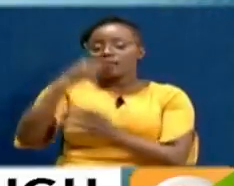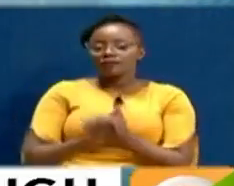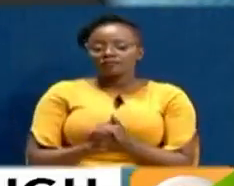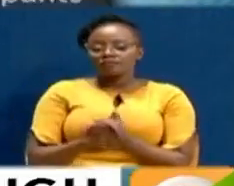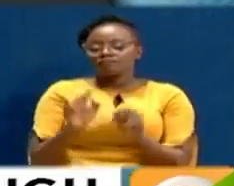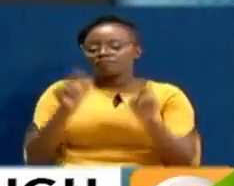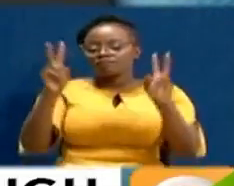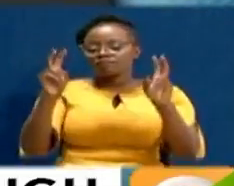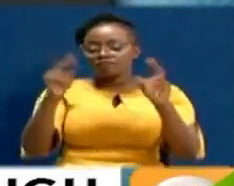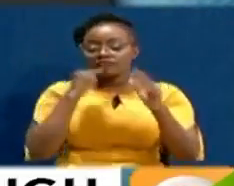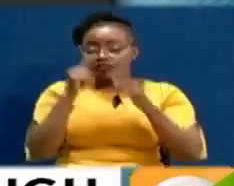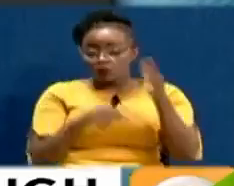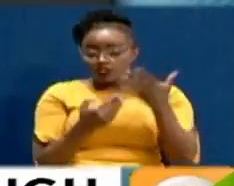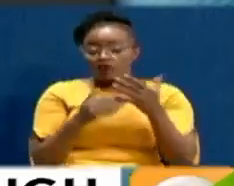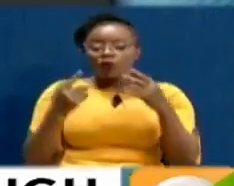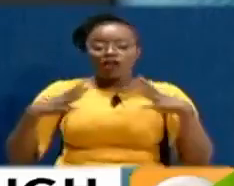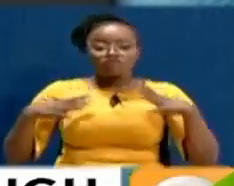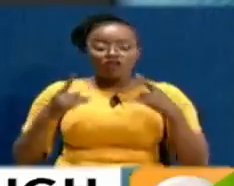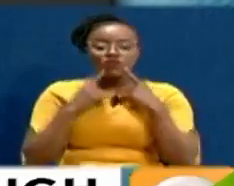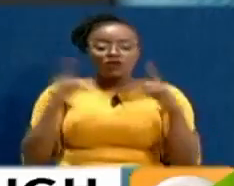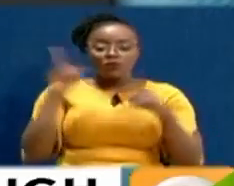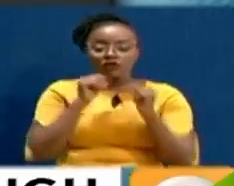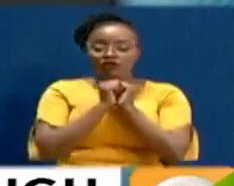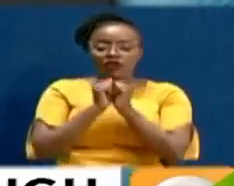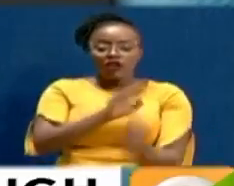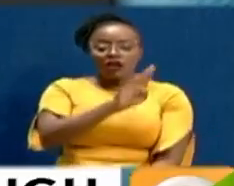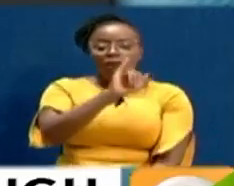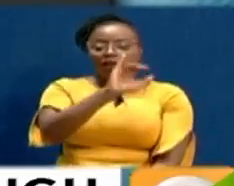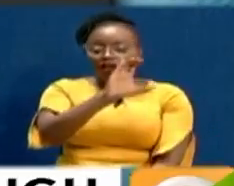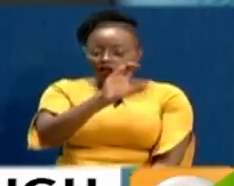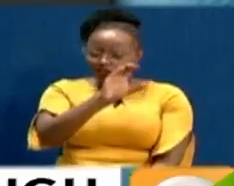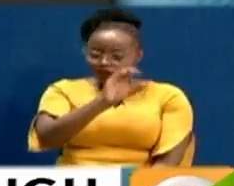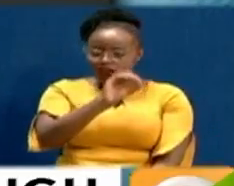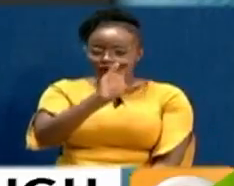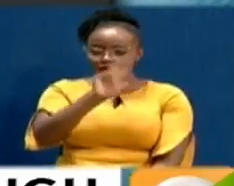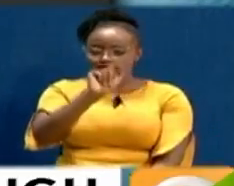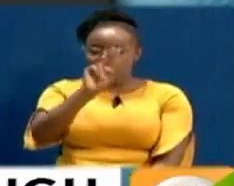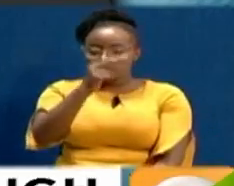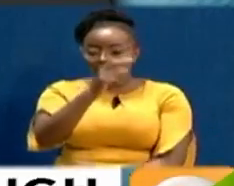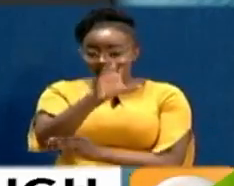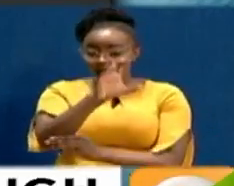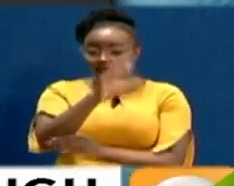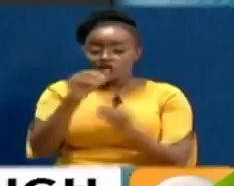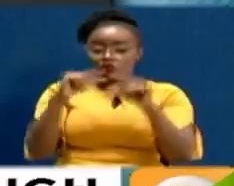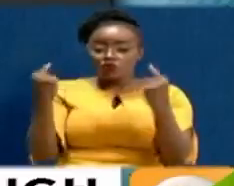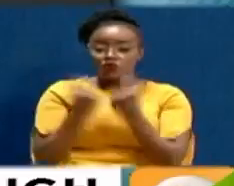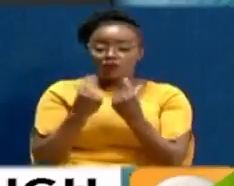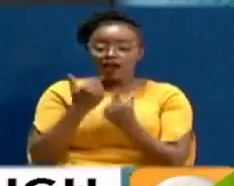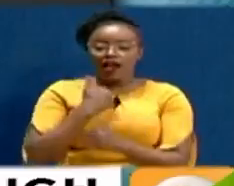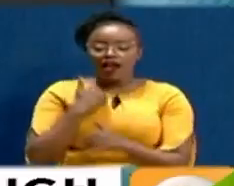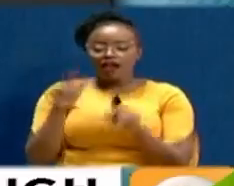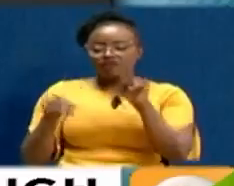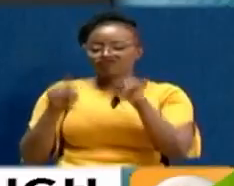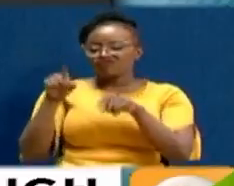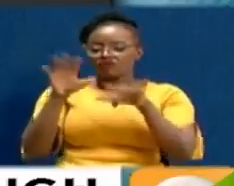It read, and I quote, "We are proud to announce, along with the BioNTech group, that our vaccine candidate has, at an